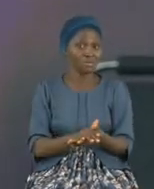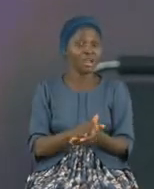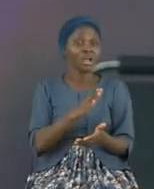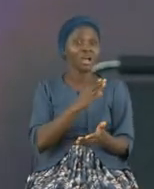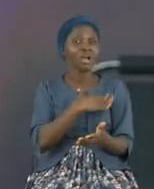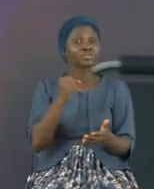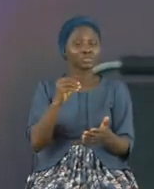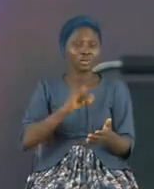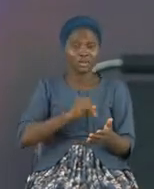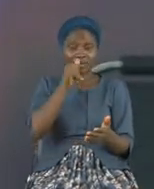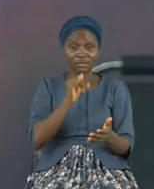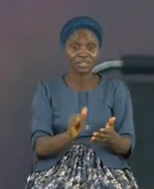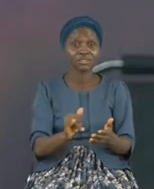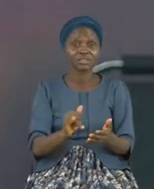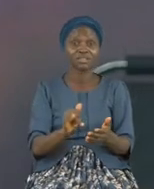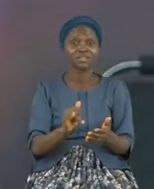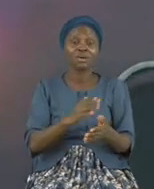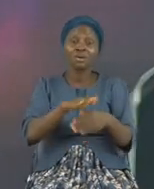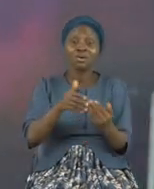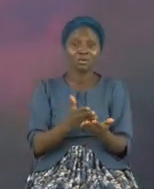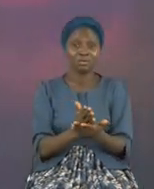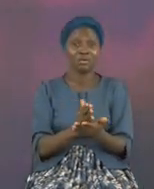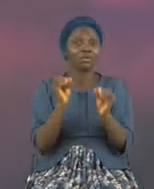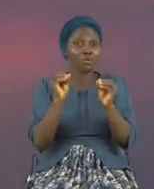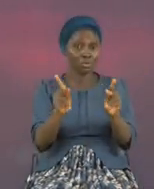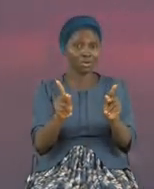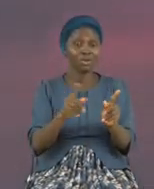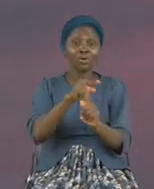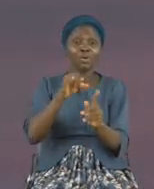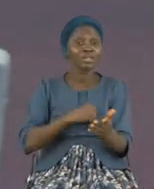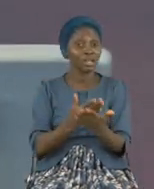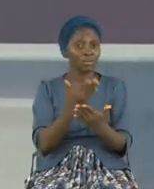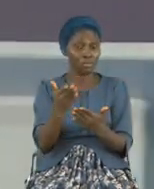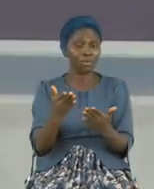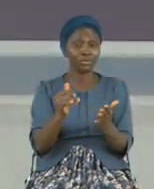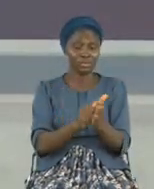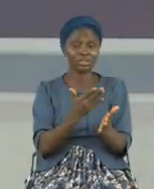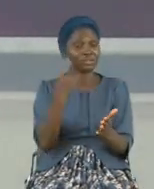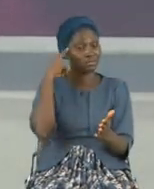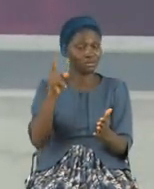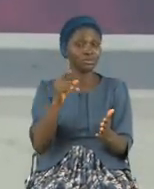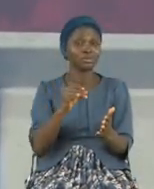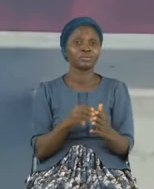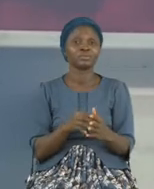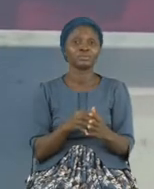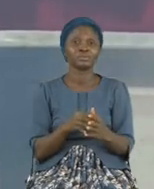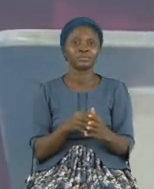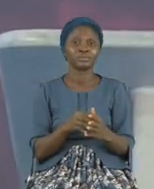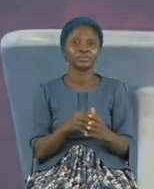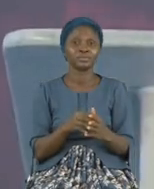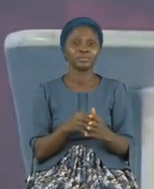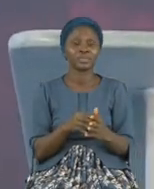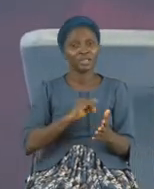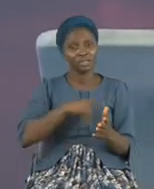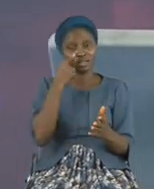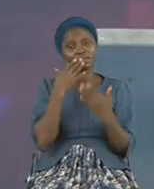right when I bought that thing for you. I said, thank you, sir. I don't interpret the word of God